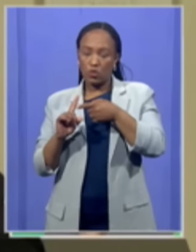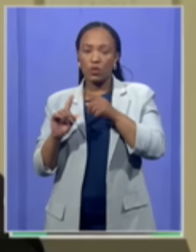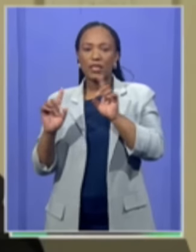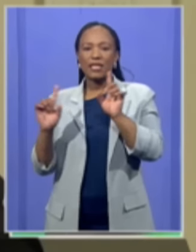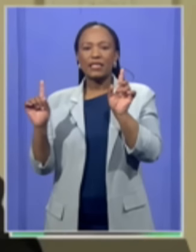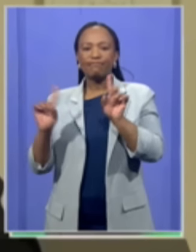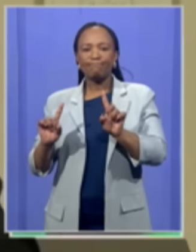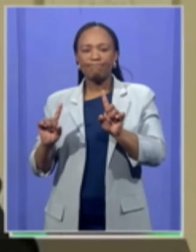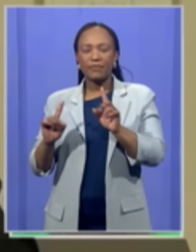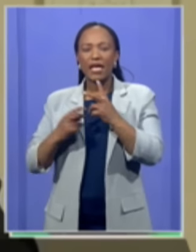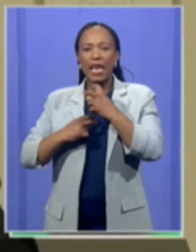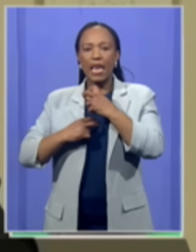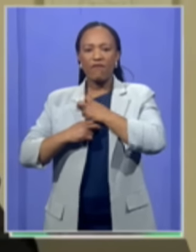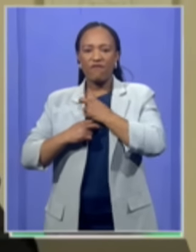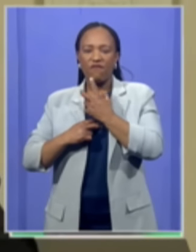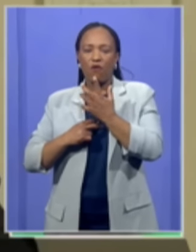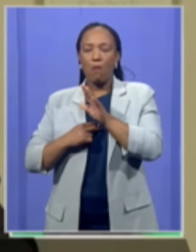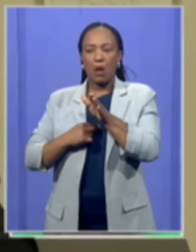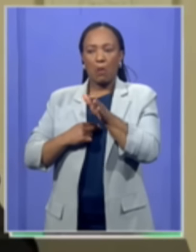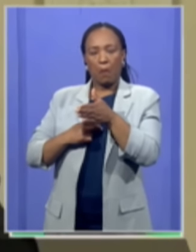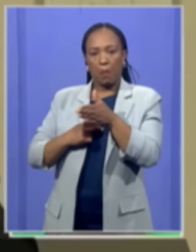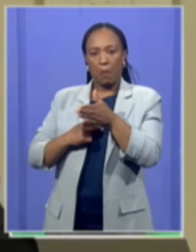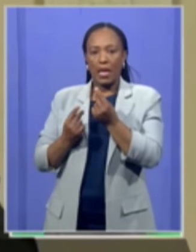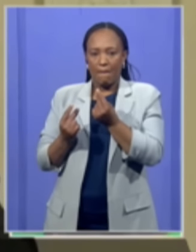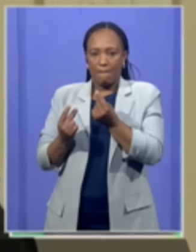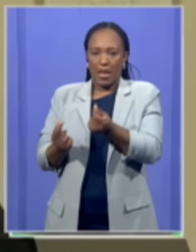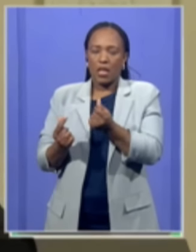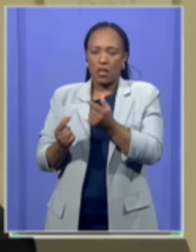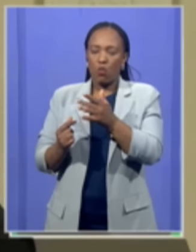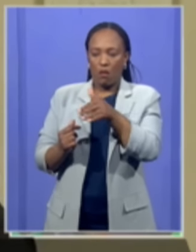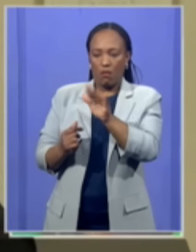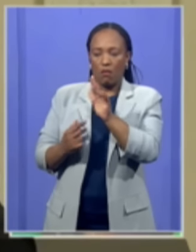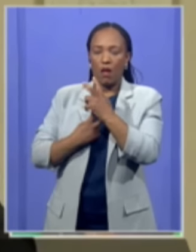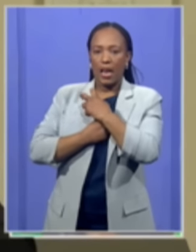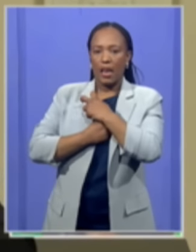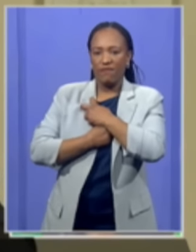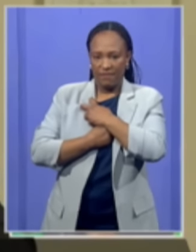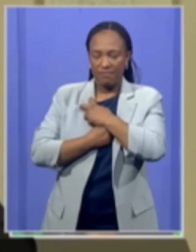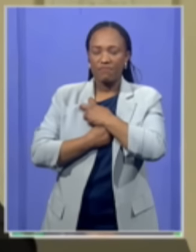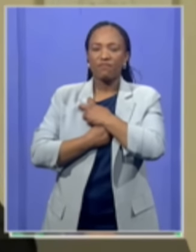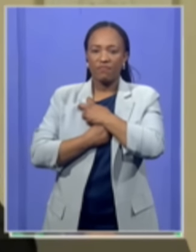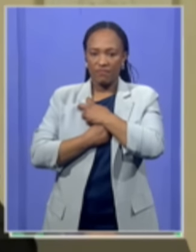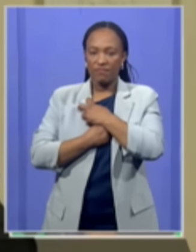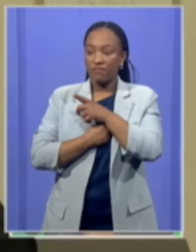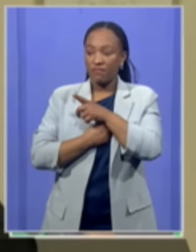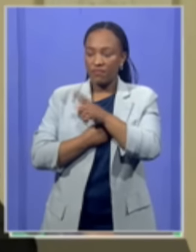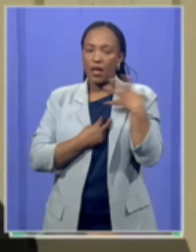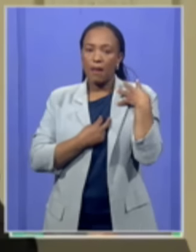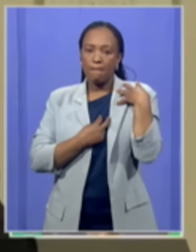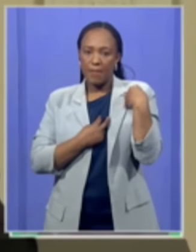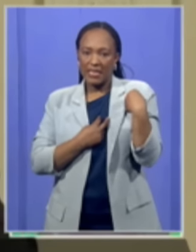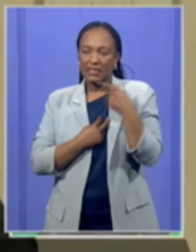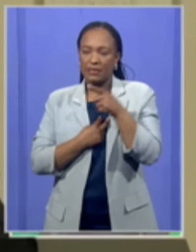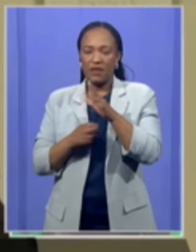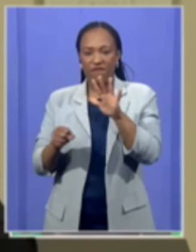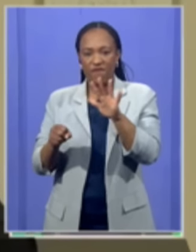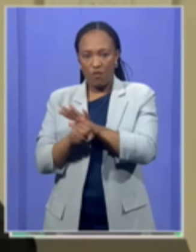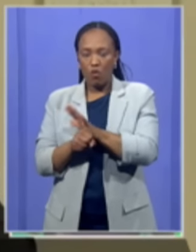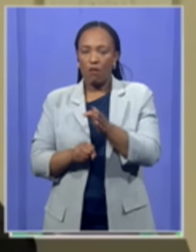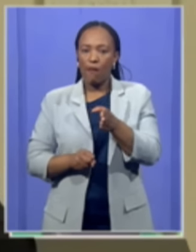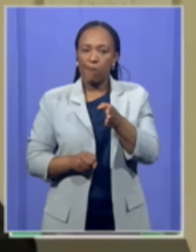absence with immediate effect. The Minister has undertaken to give his full cooperation to the Commission